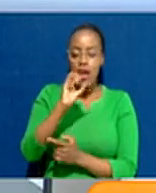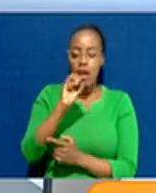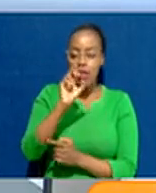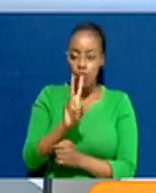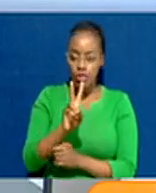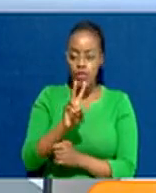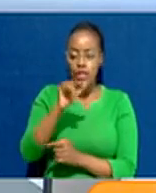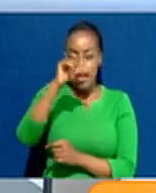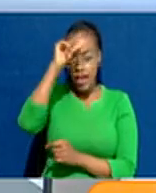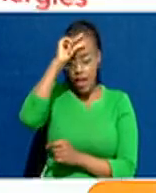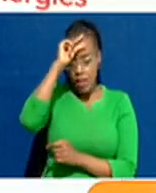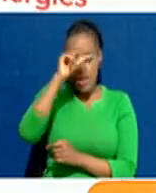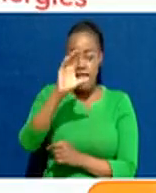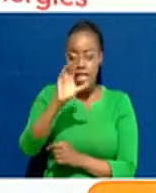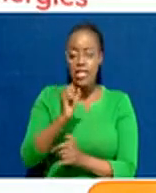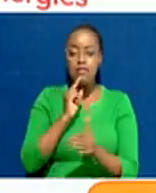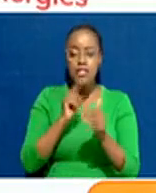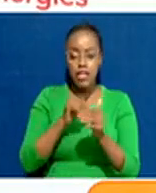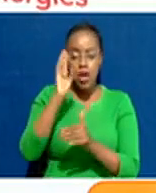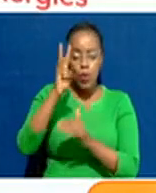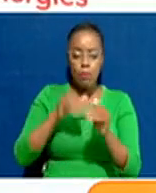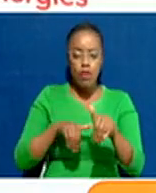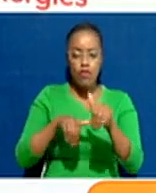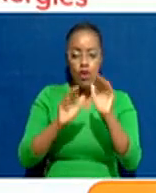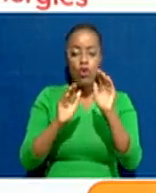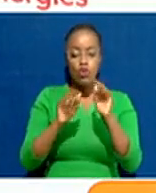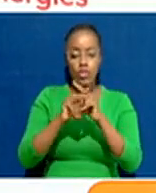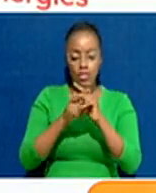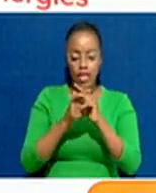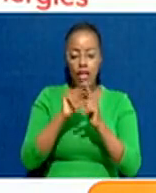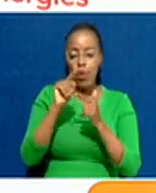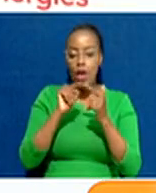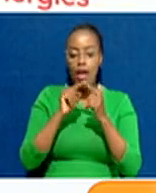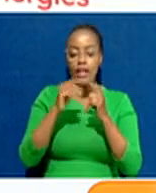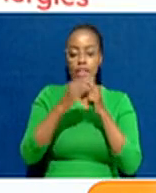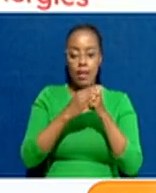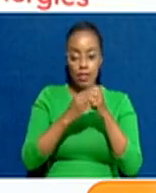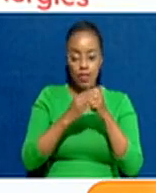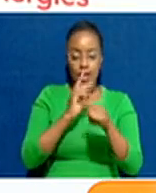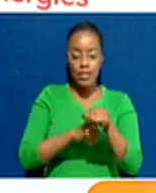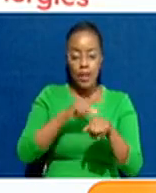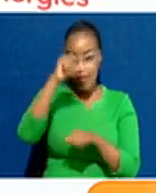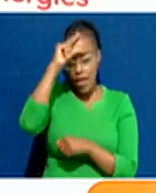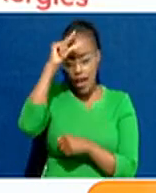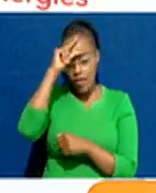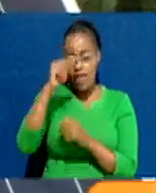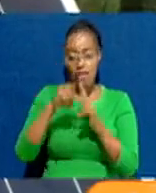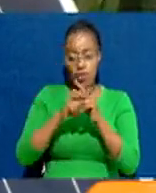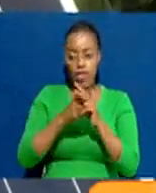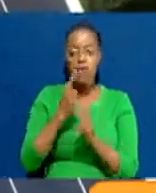Parliament. Chirchir says the bill will be fast-tracked to be in effect by September, by which time the government is expected to roll